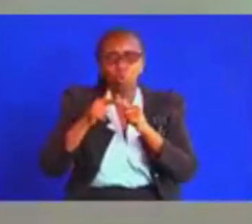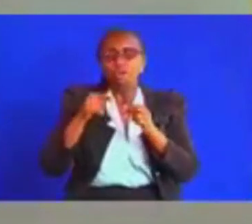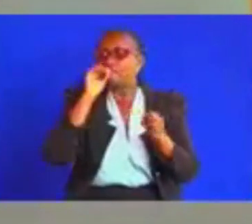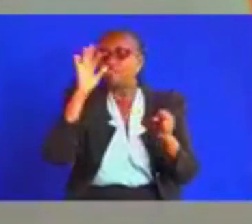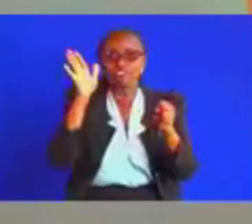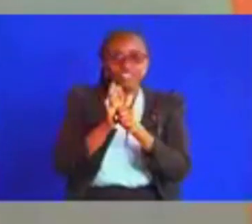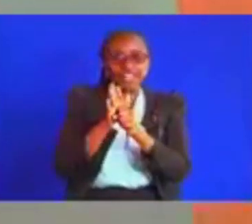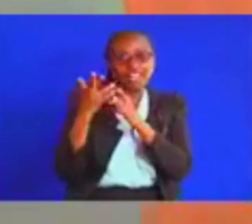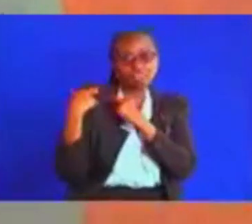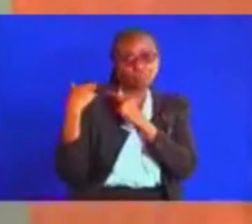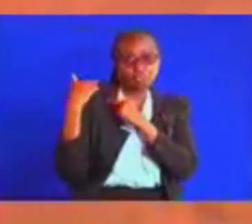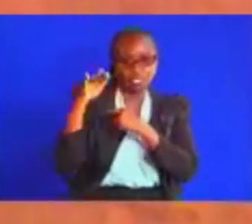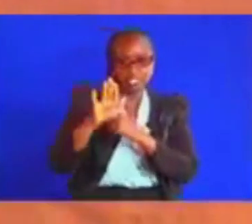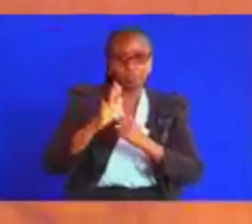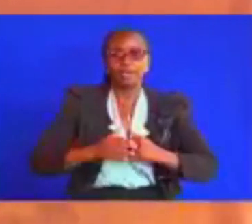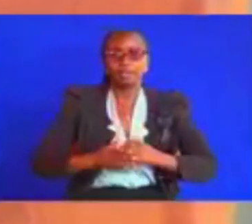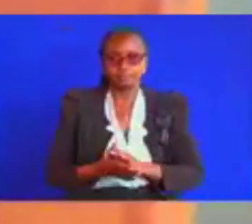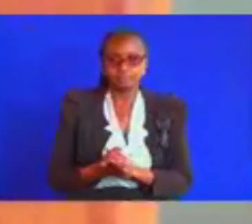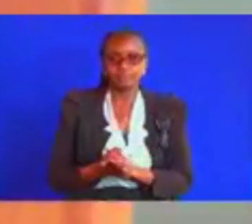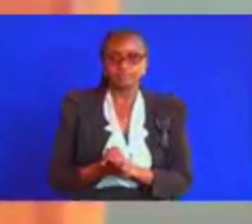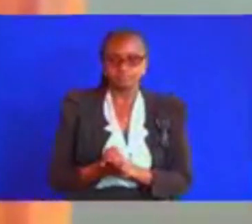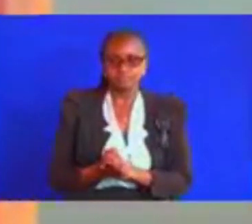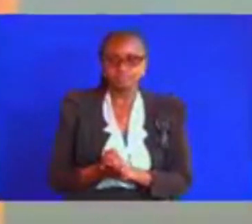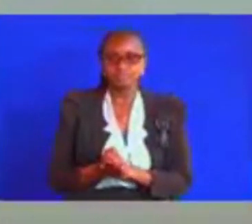Let's write that down.